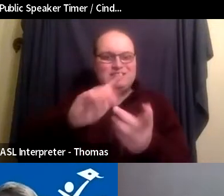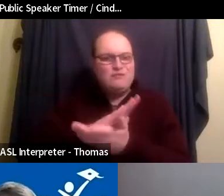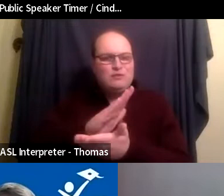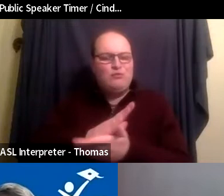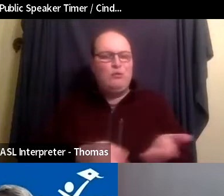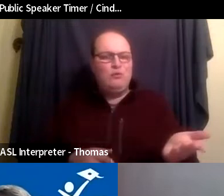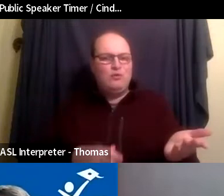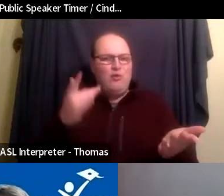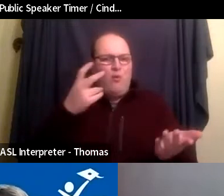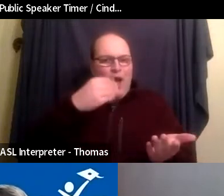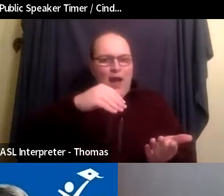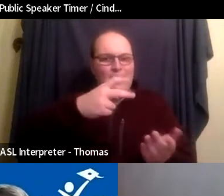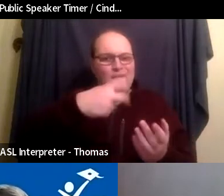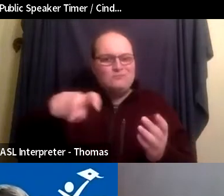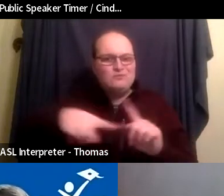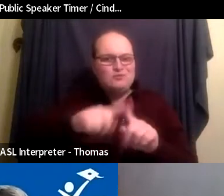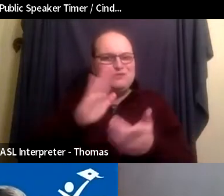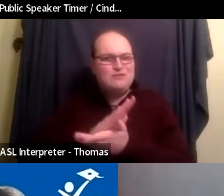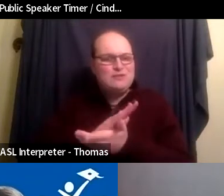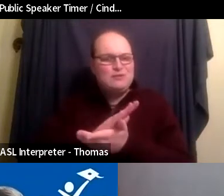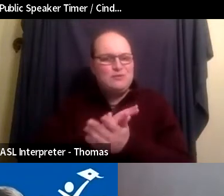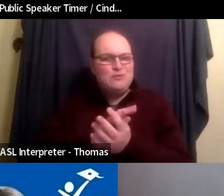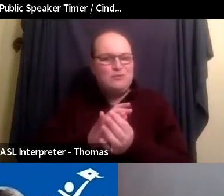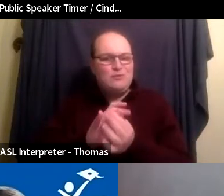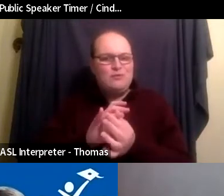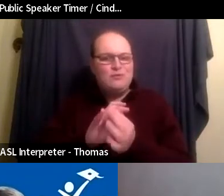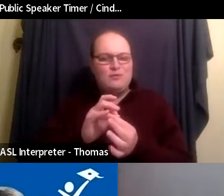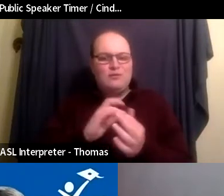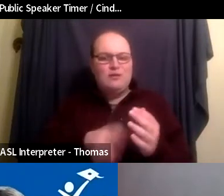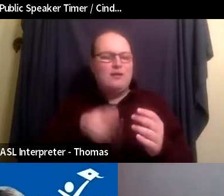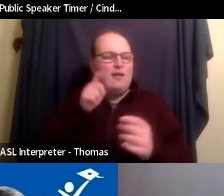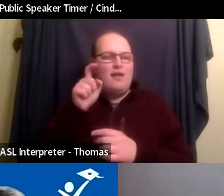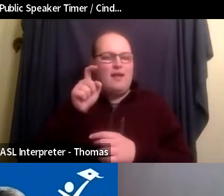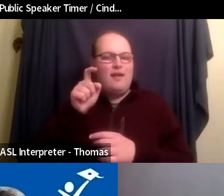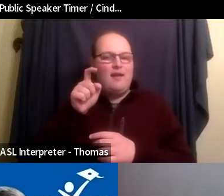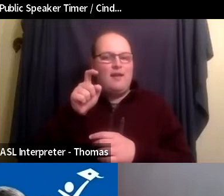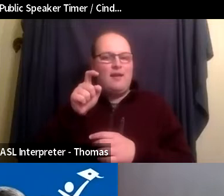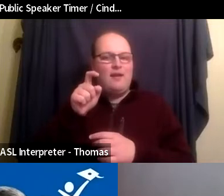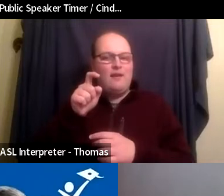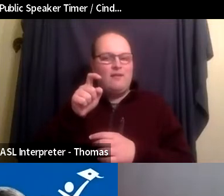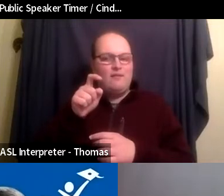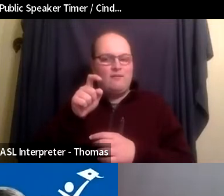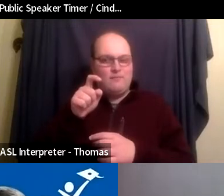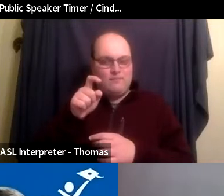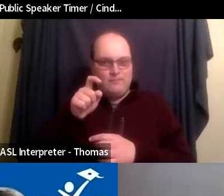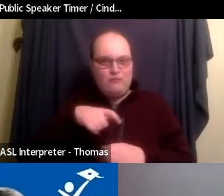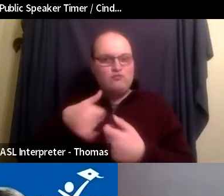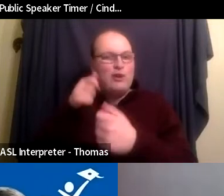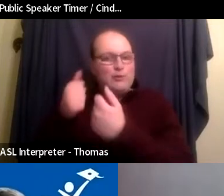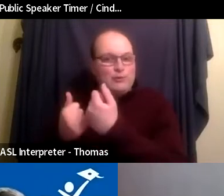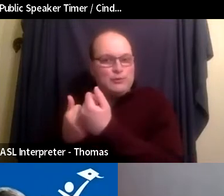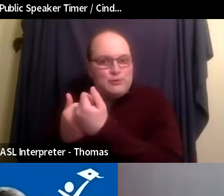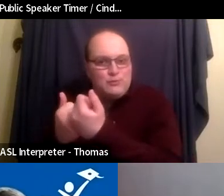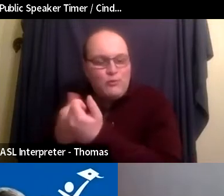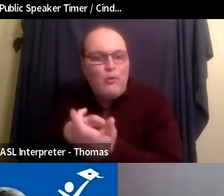to another school where I have to mentally, I have to talk to him, and then he has to ask me, why is he being